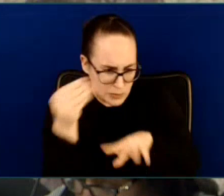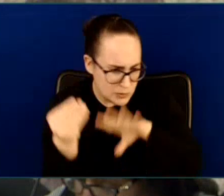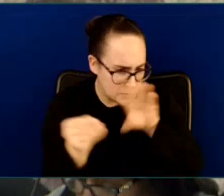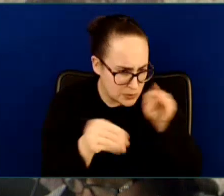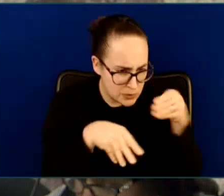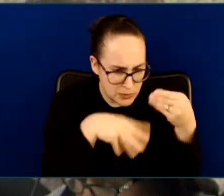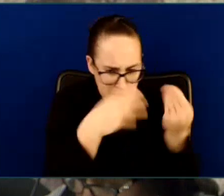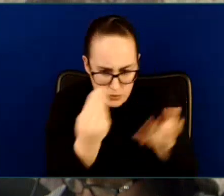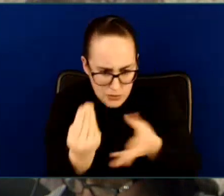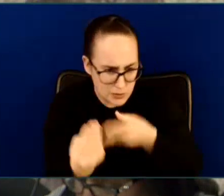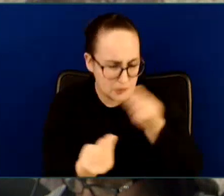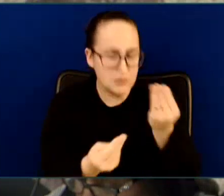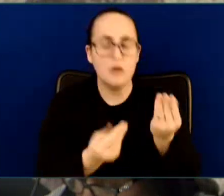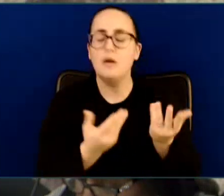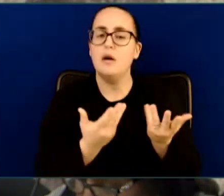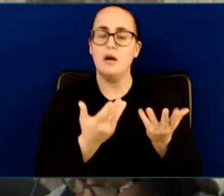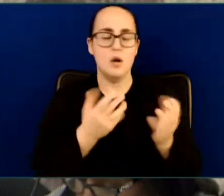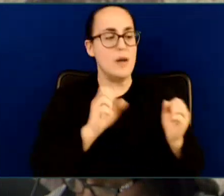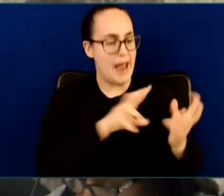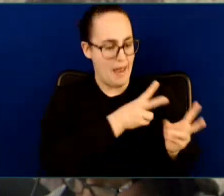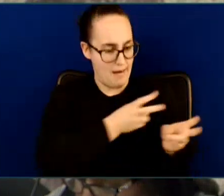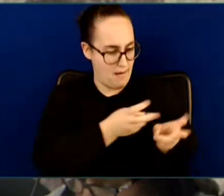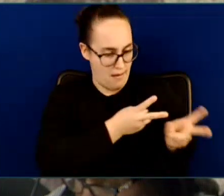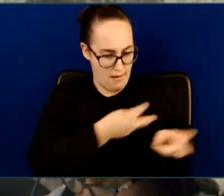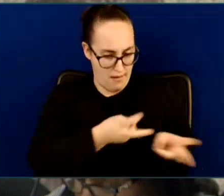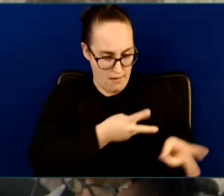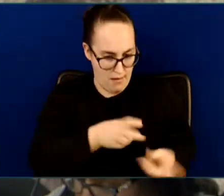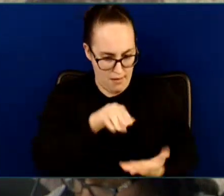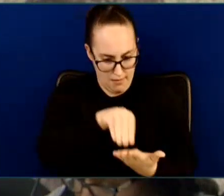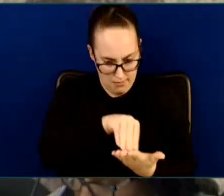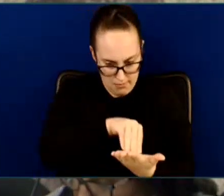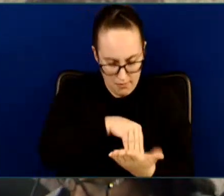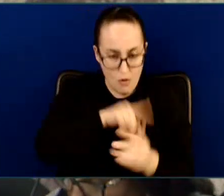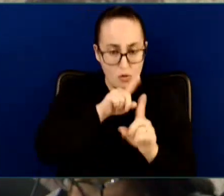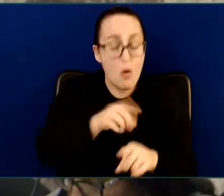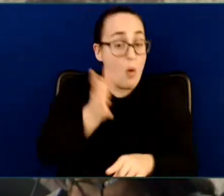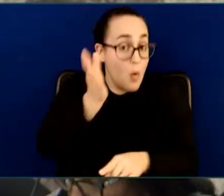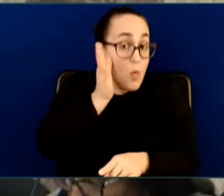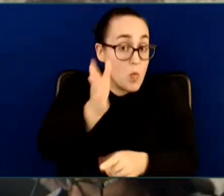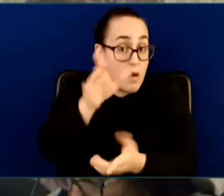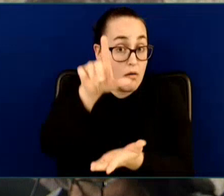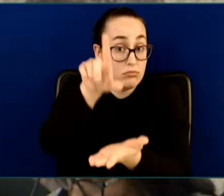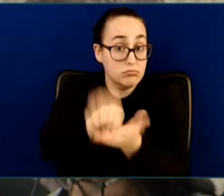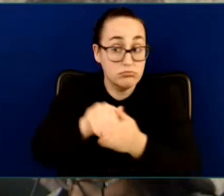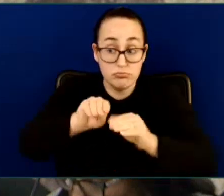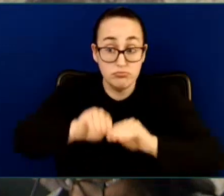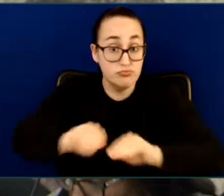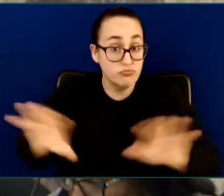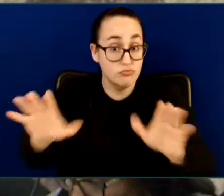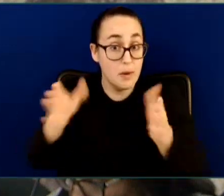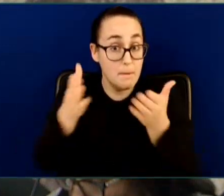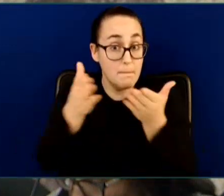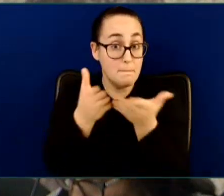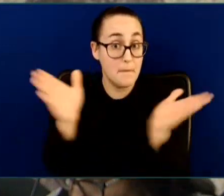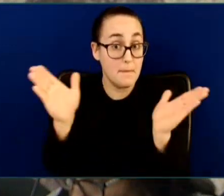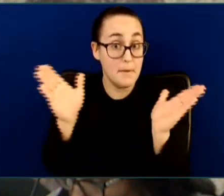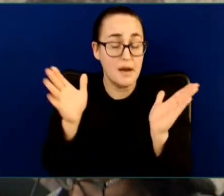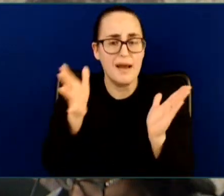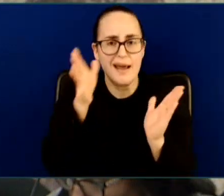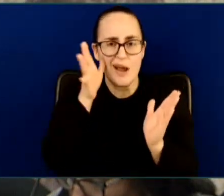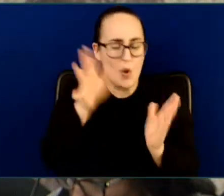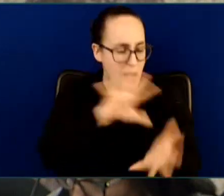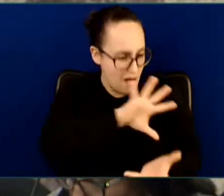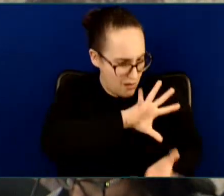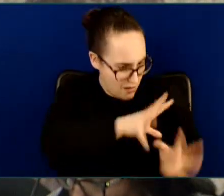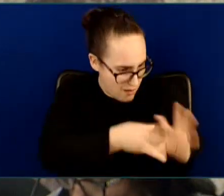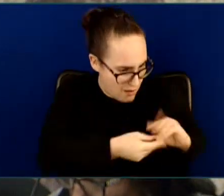prepare a report that we will make publicly available that will describe what we've heard and will take us into the next steps of